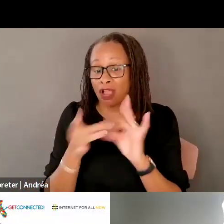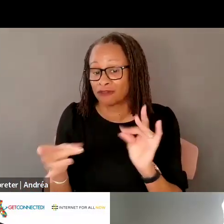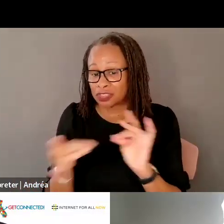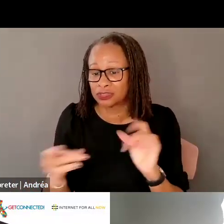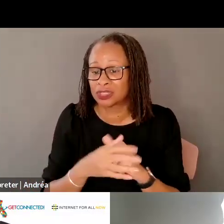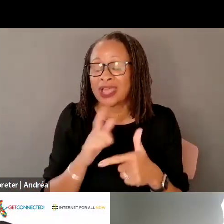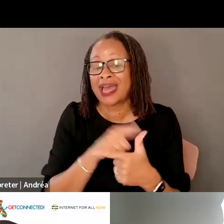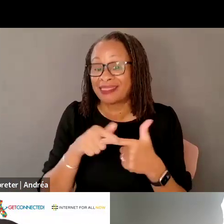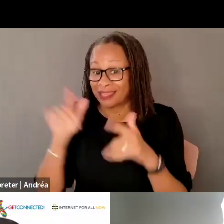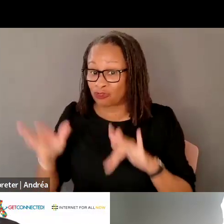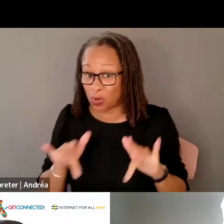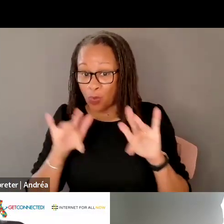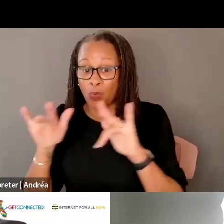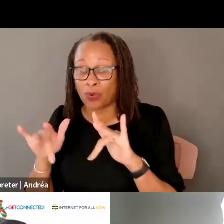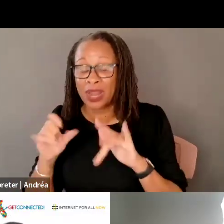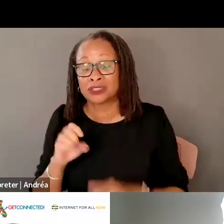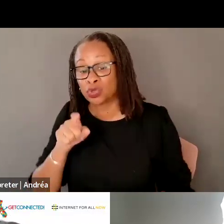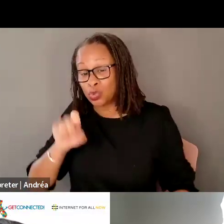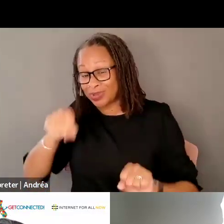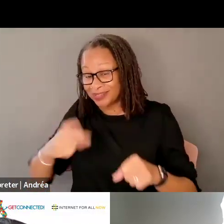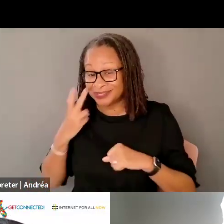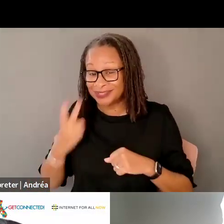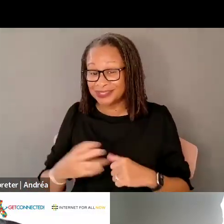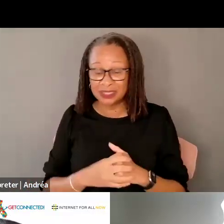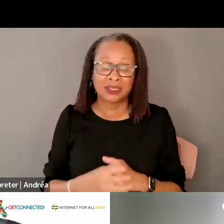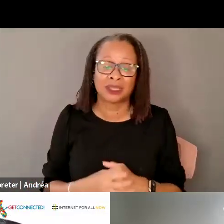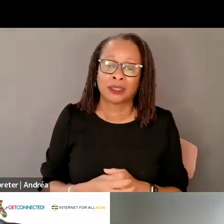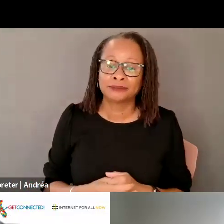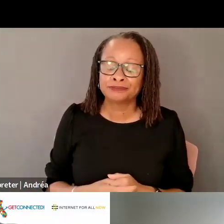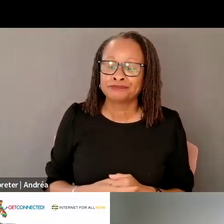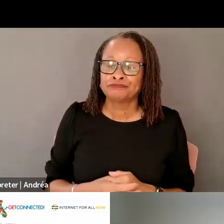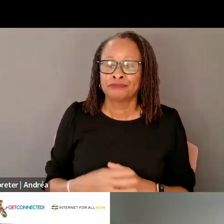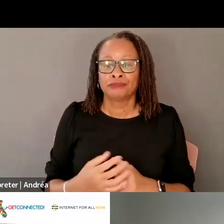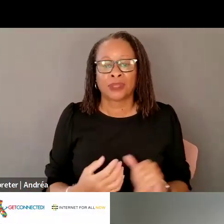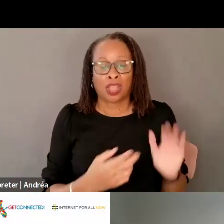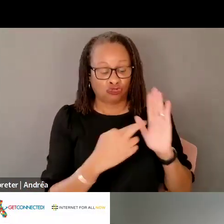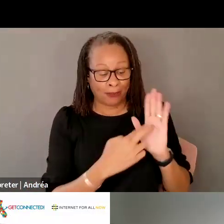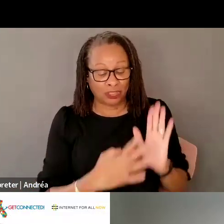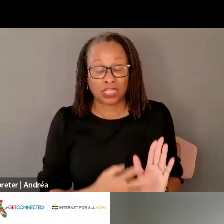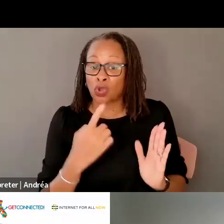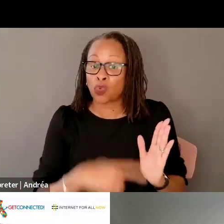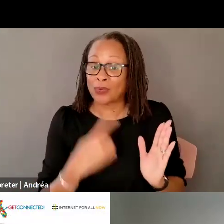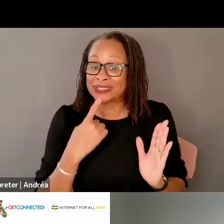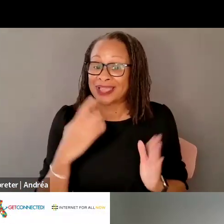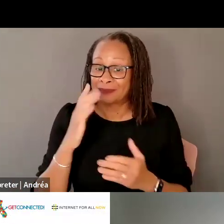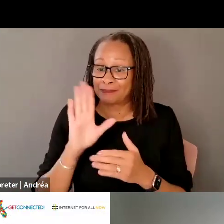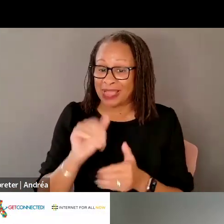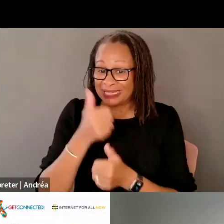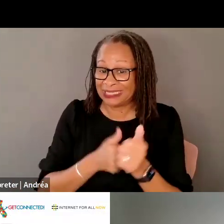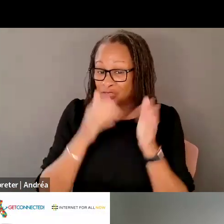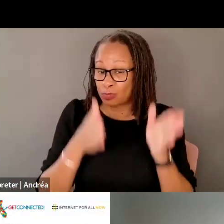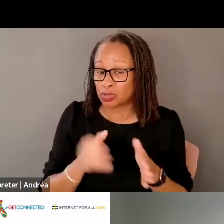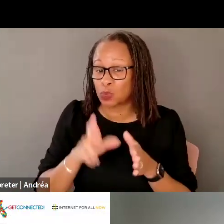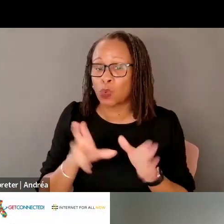and then recording so that you can see, is it a representation of what was said by each person